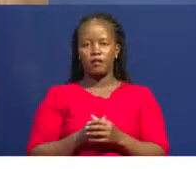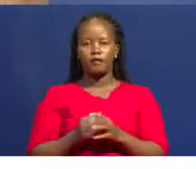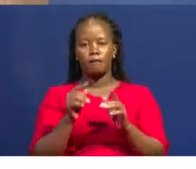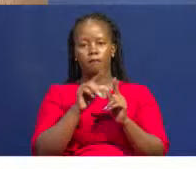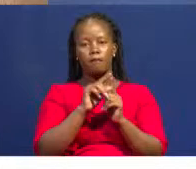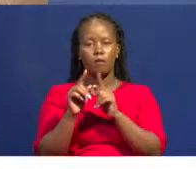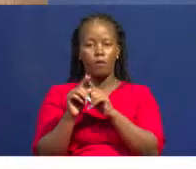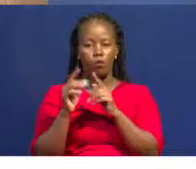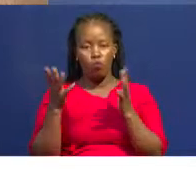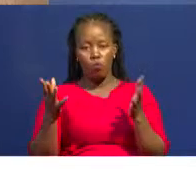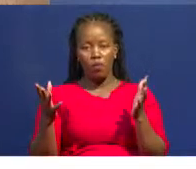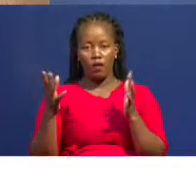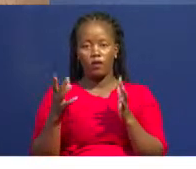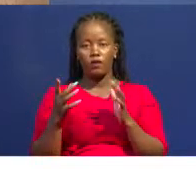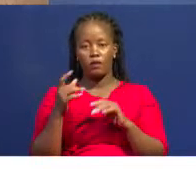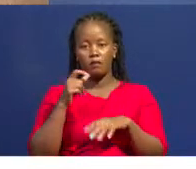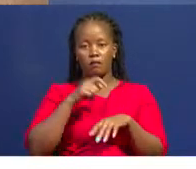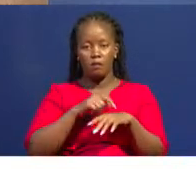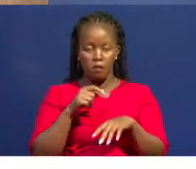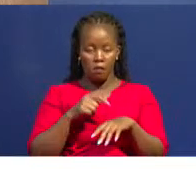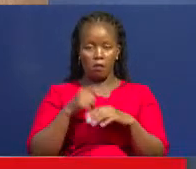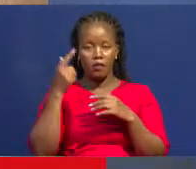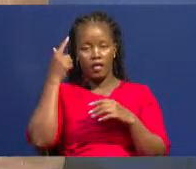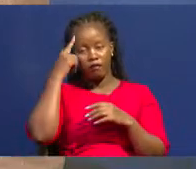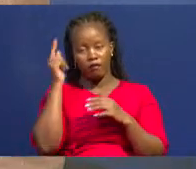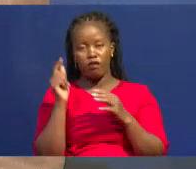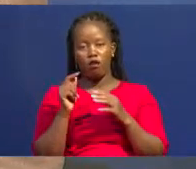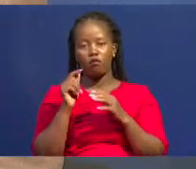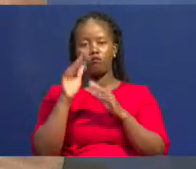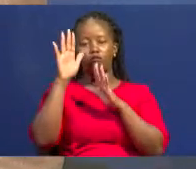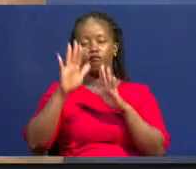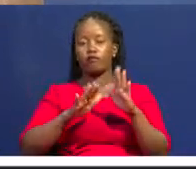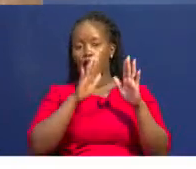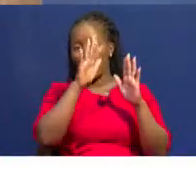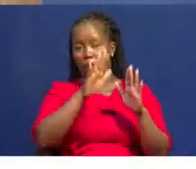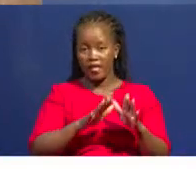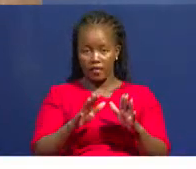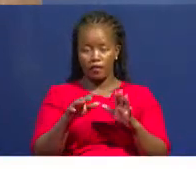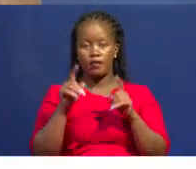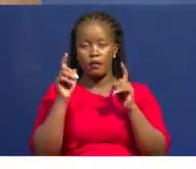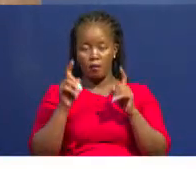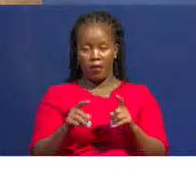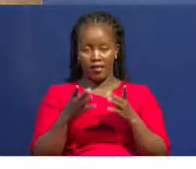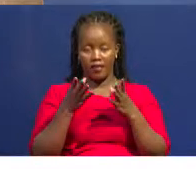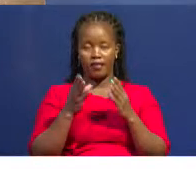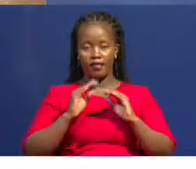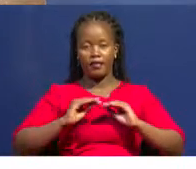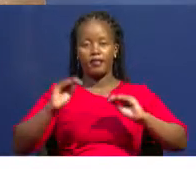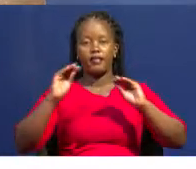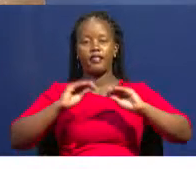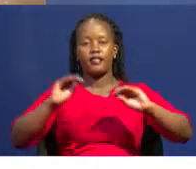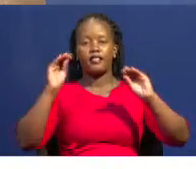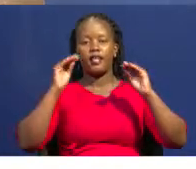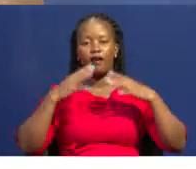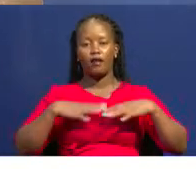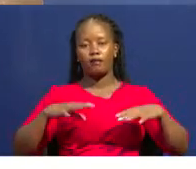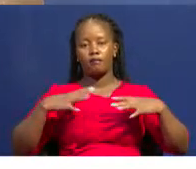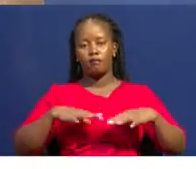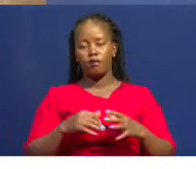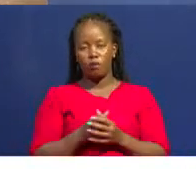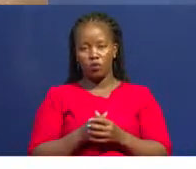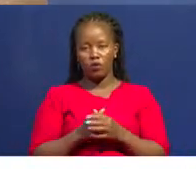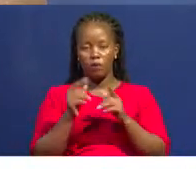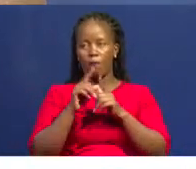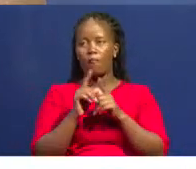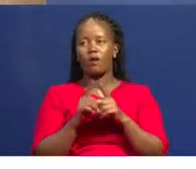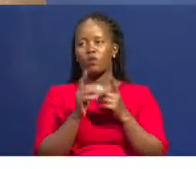to do this campaigning, we also educate our people. And also, we don't need